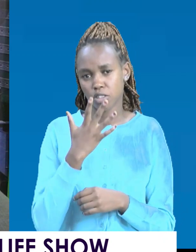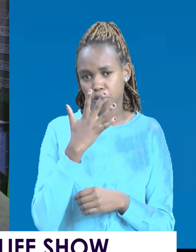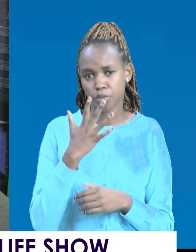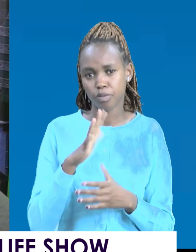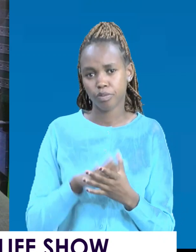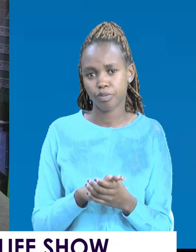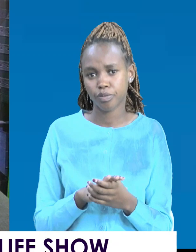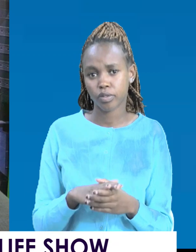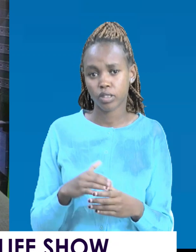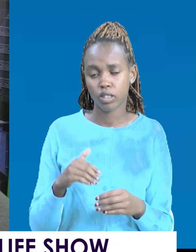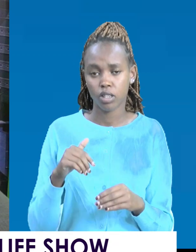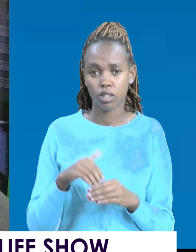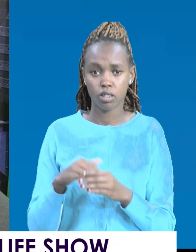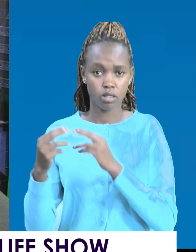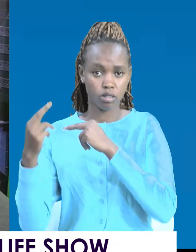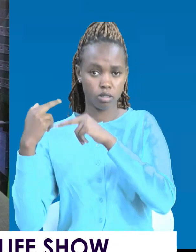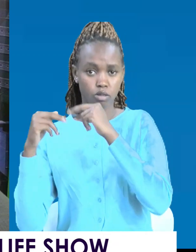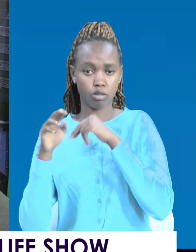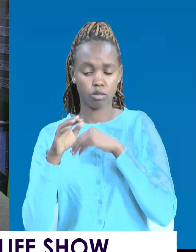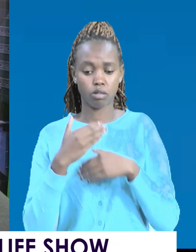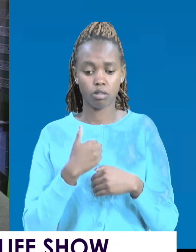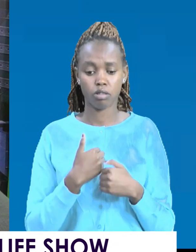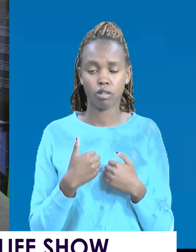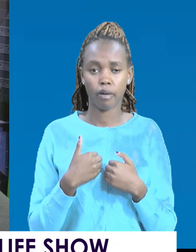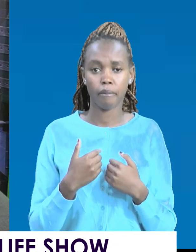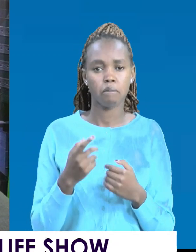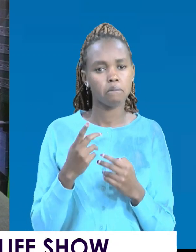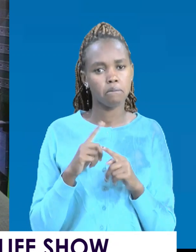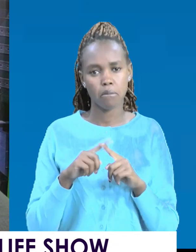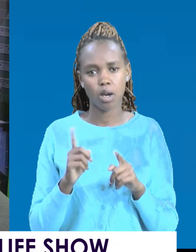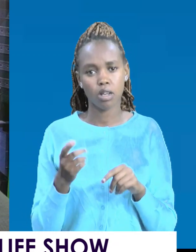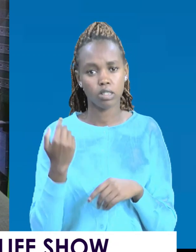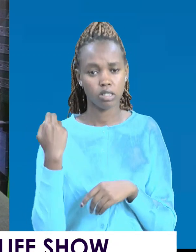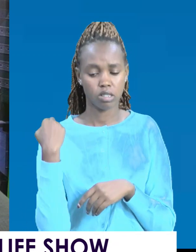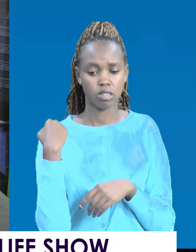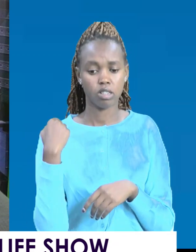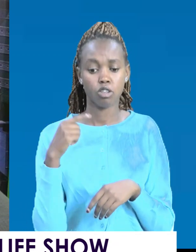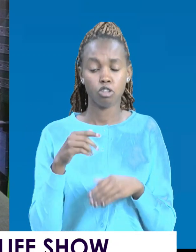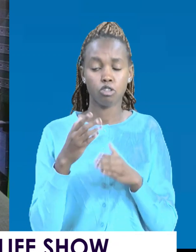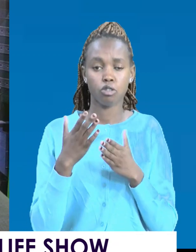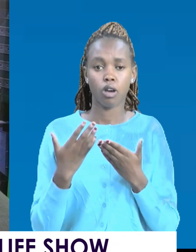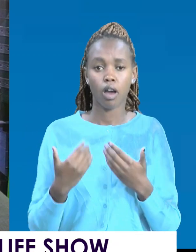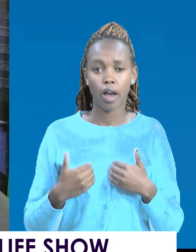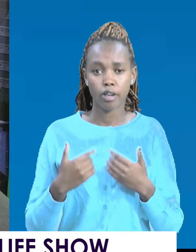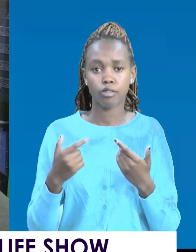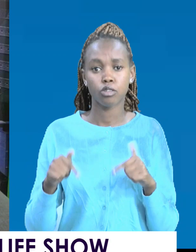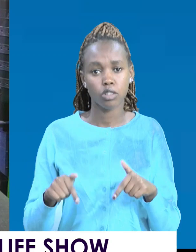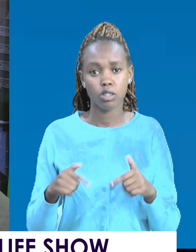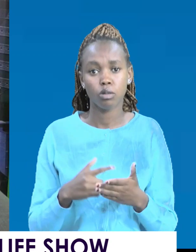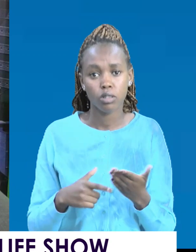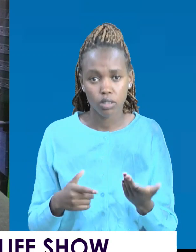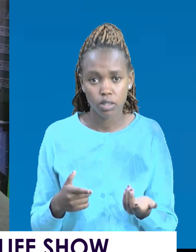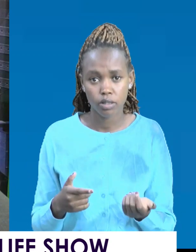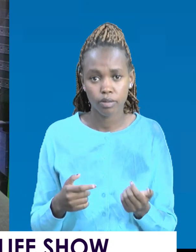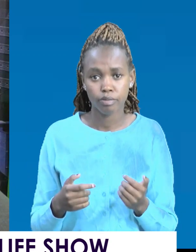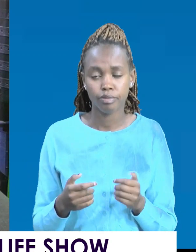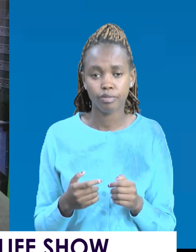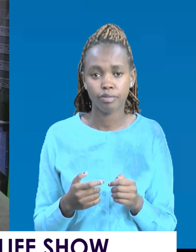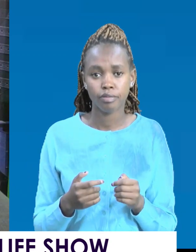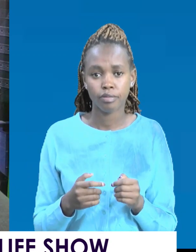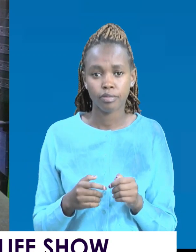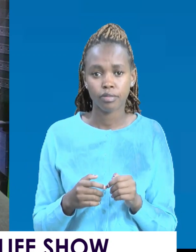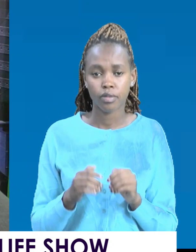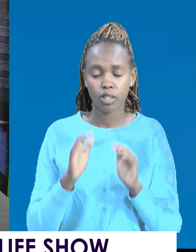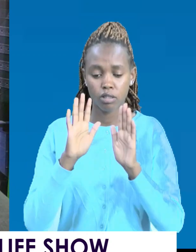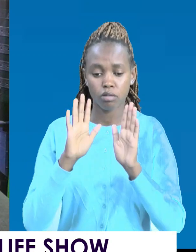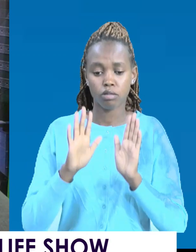shame in history, but that is for yesterday. What do you have left today? As long as you're breathing in and out, it doesn't